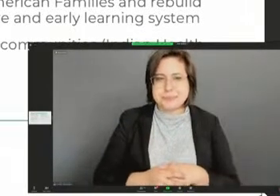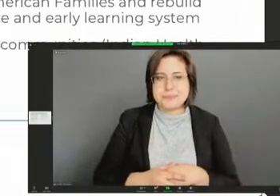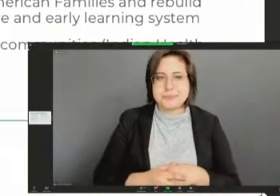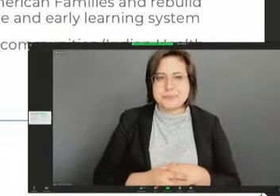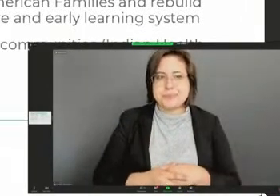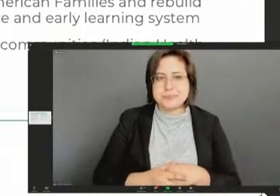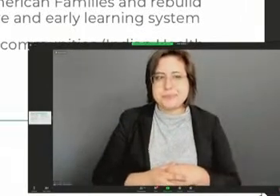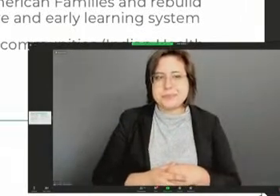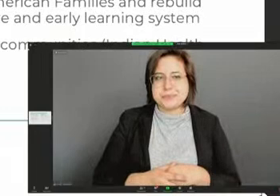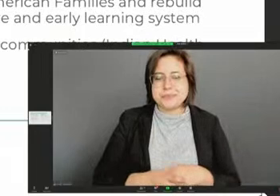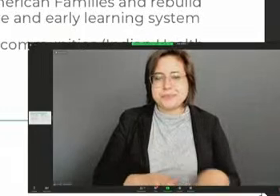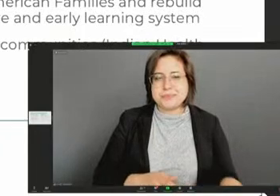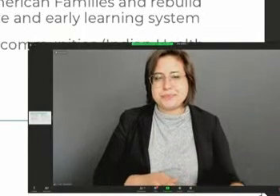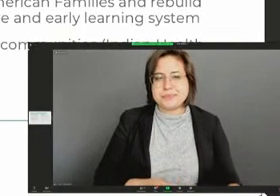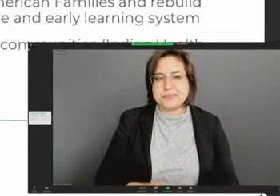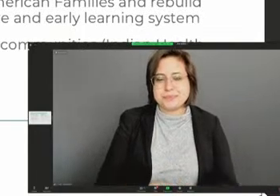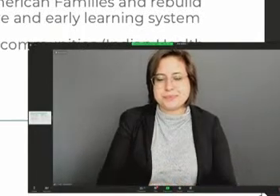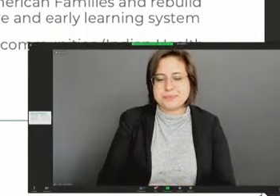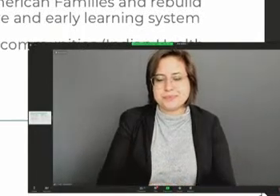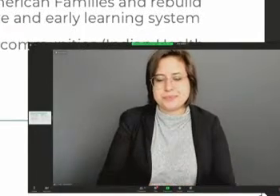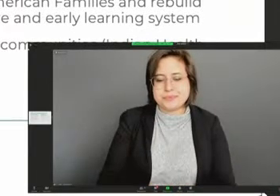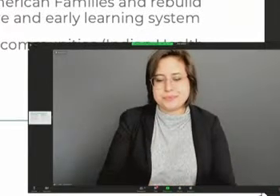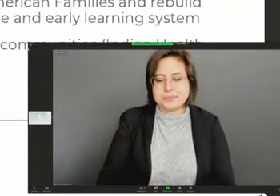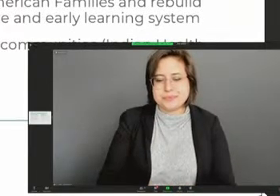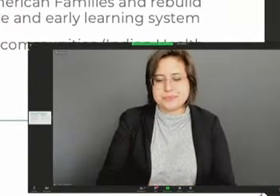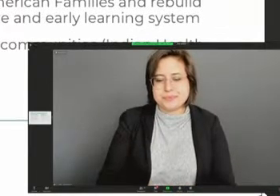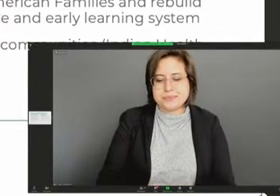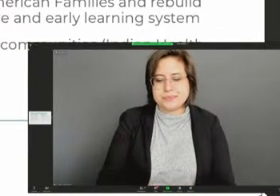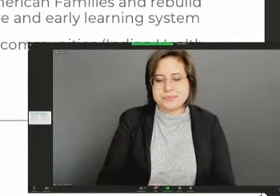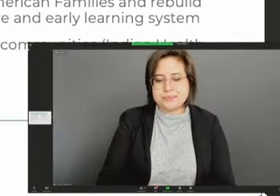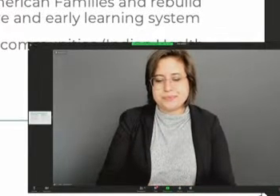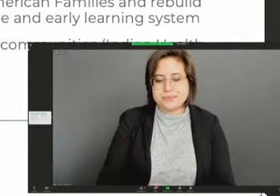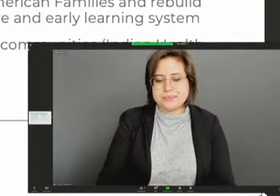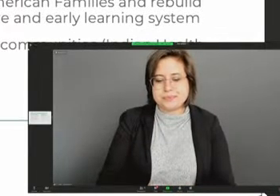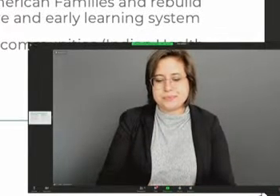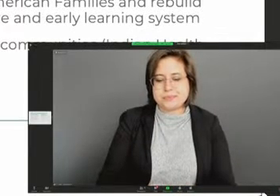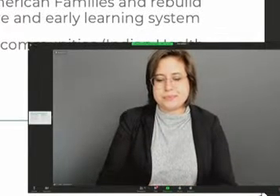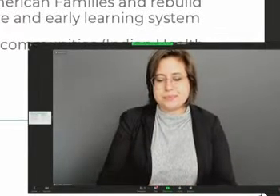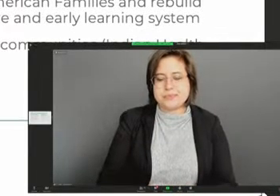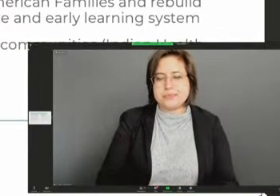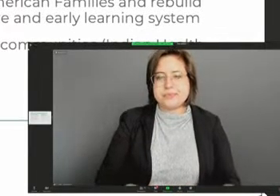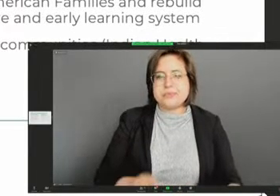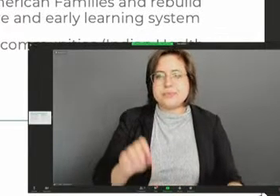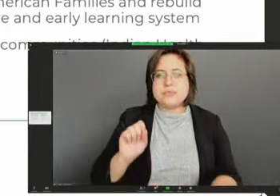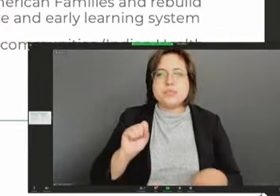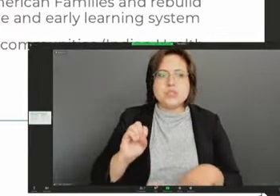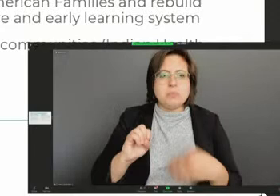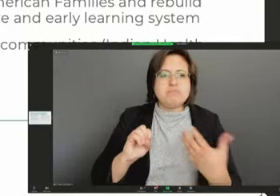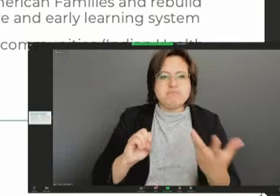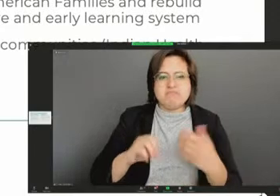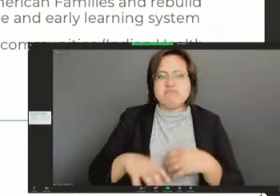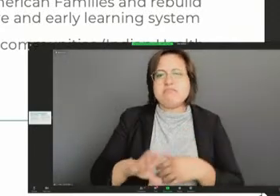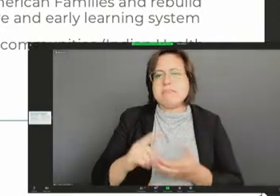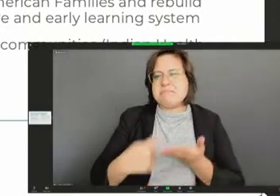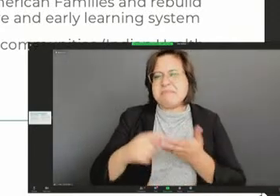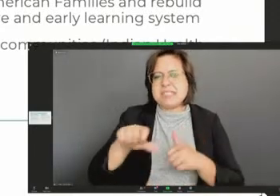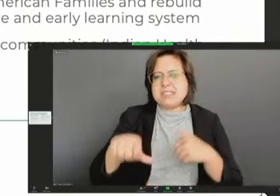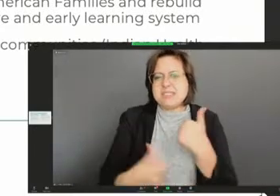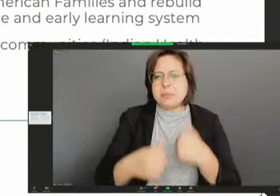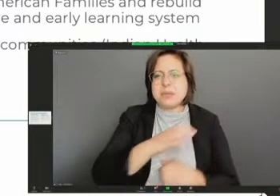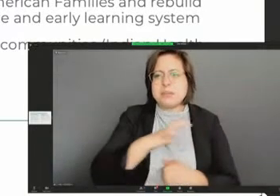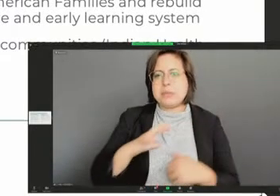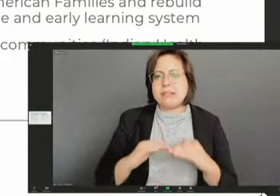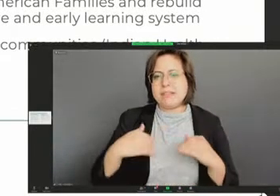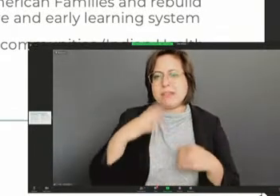this work. So they most of this work are done at the subcommittee level. There are 4